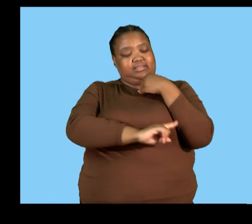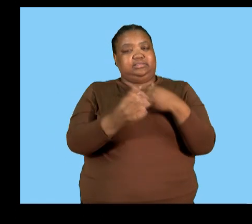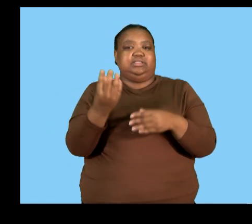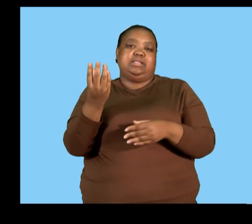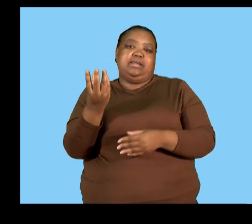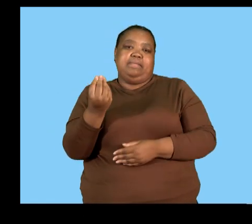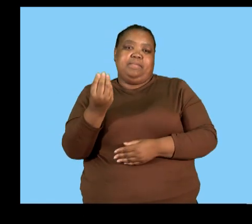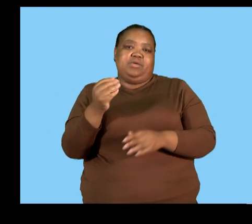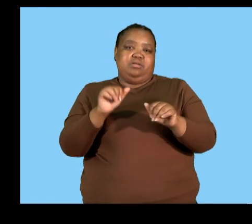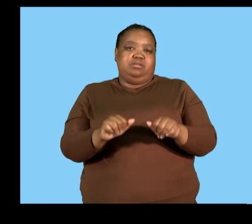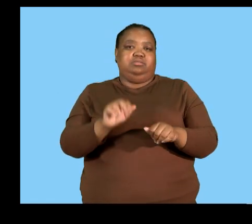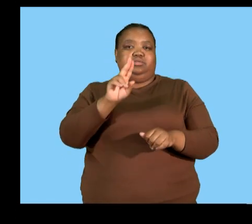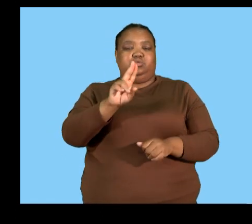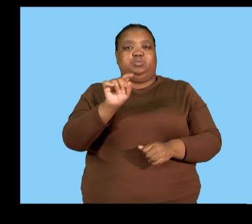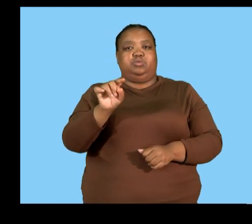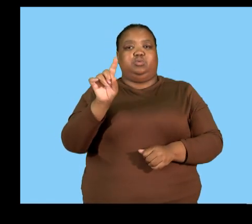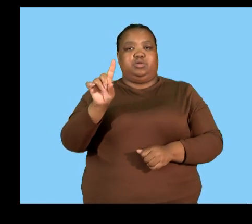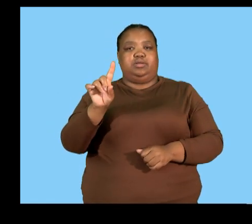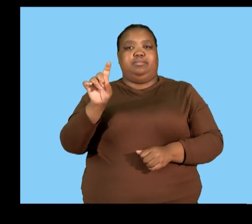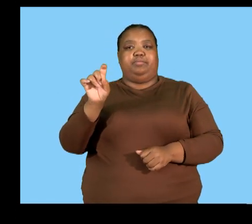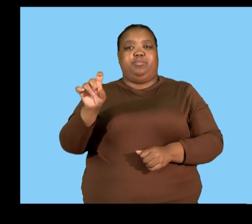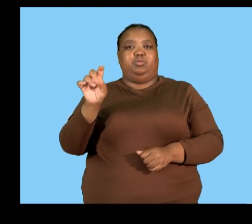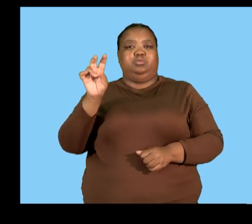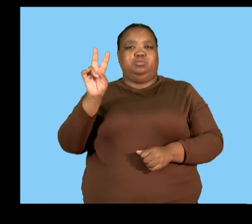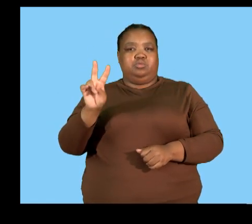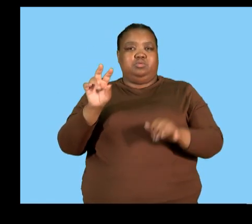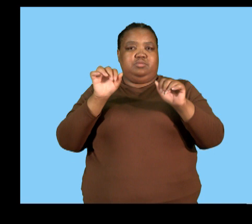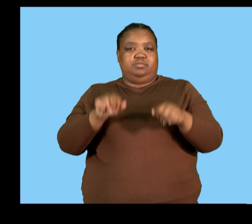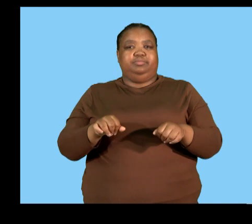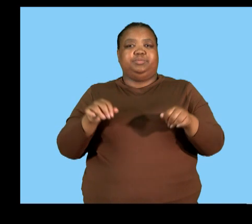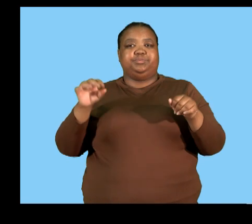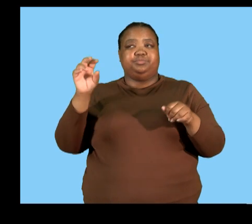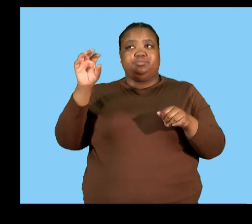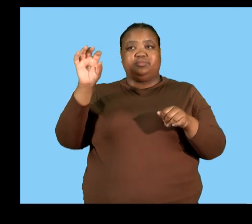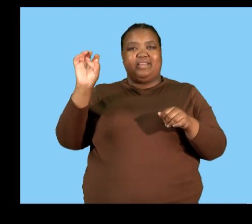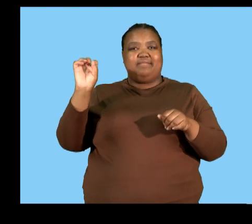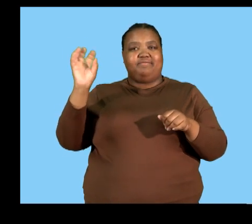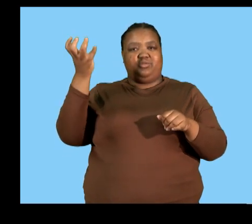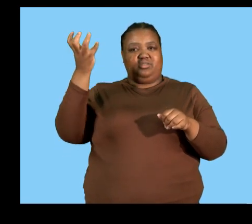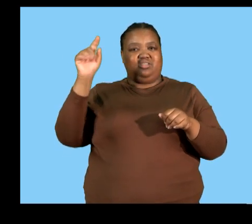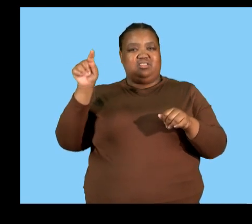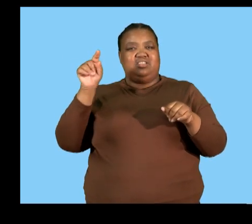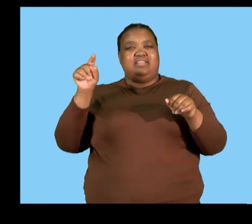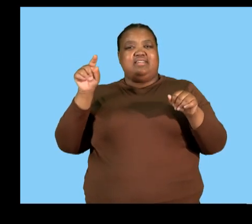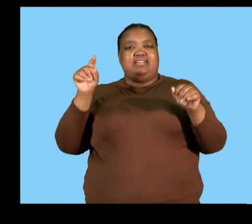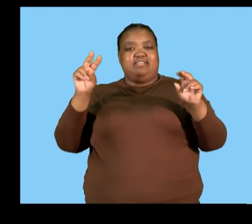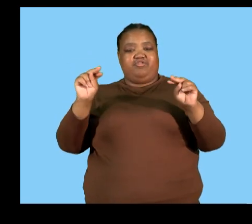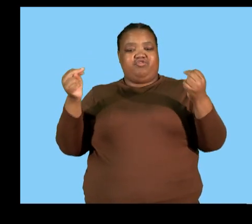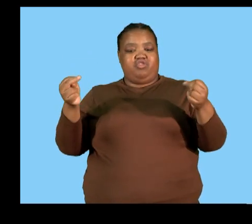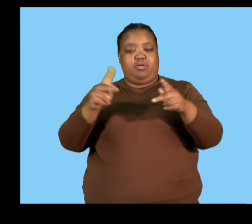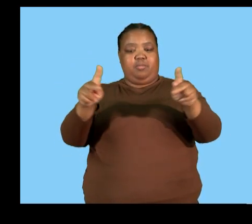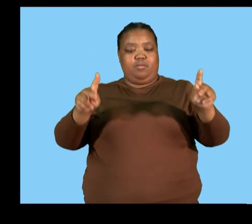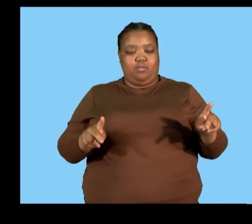Then 2.1.4, which national park is situated in the Free State? So we go to our map, we